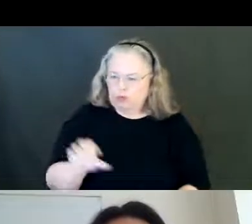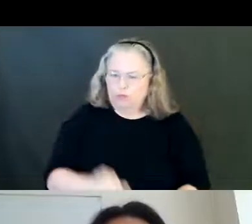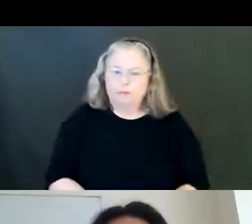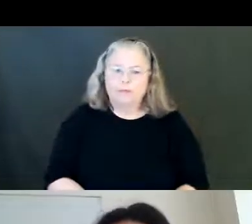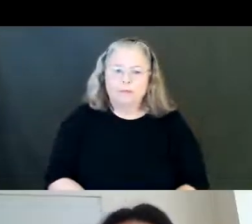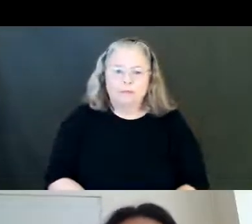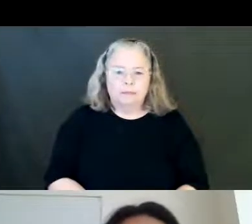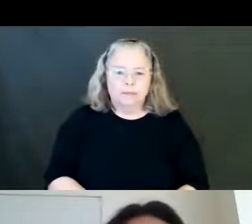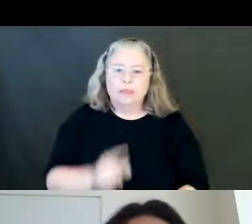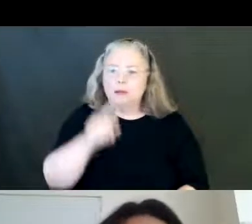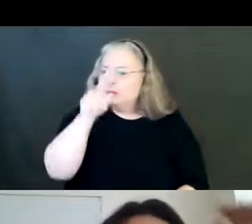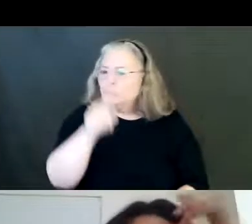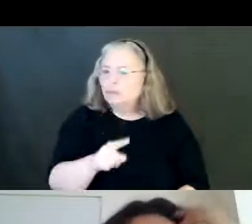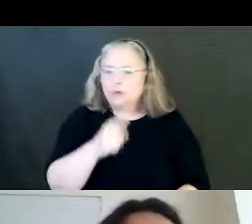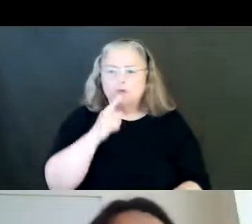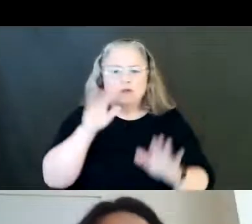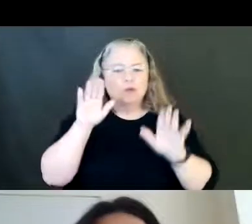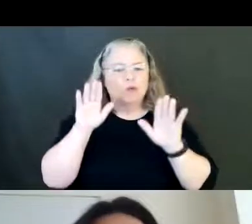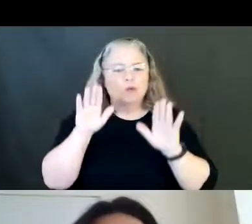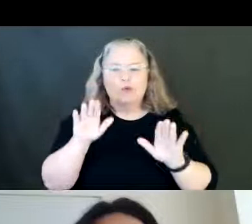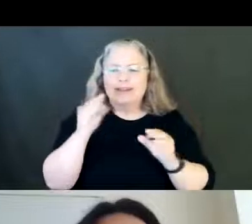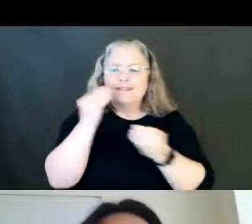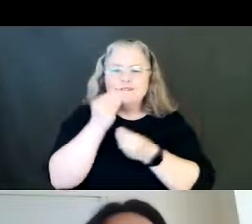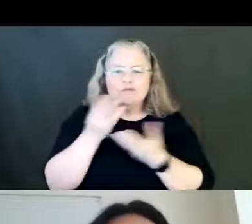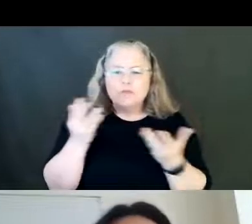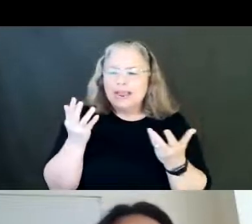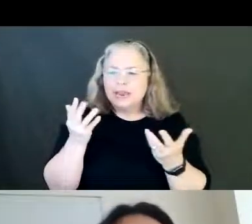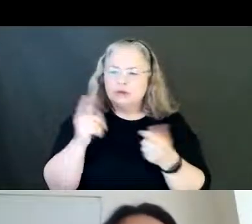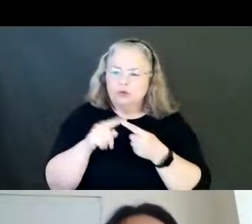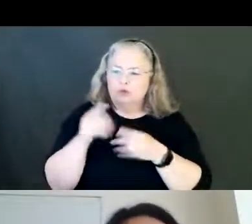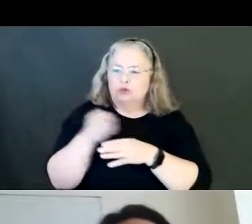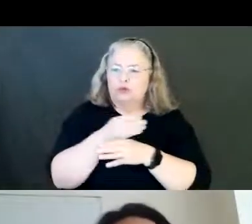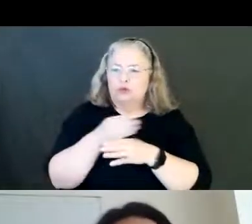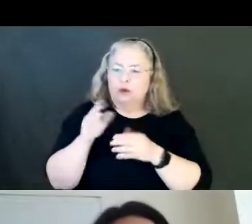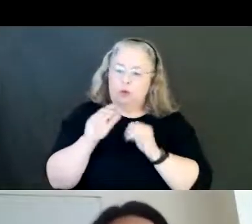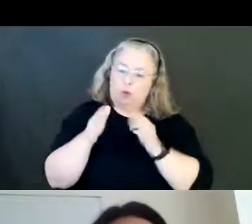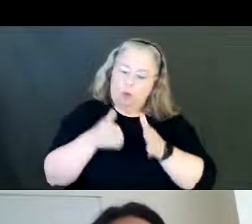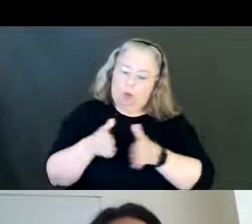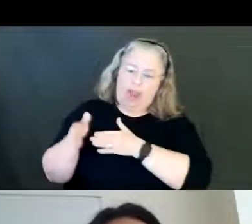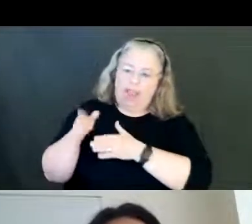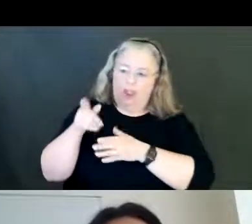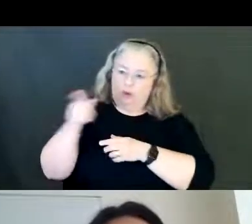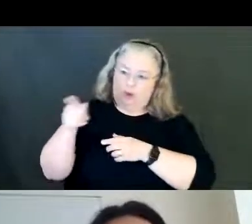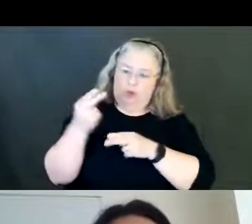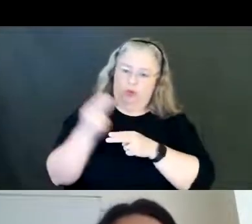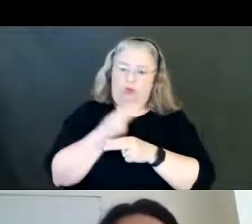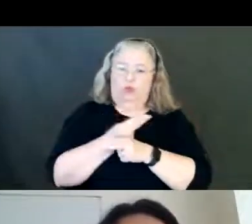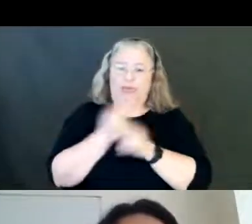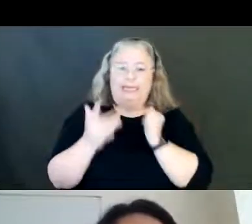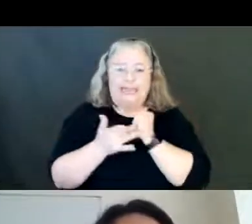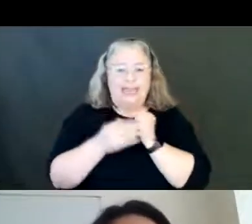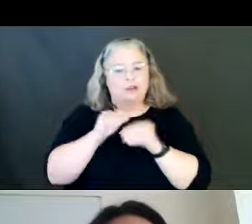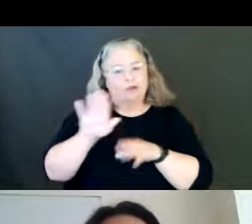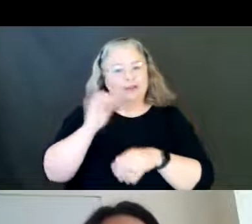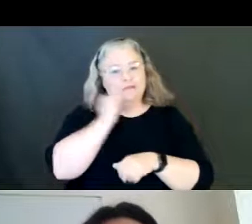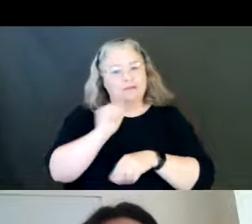Okay, awesome. These are great pieces of information and to share the way that you use technology in your daily business. So